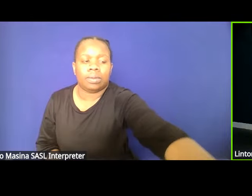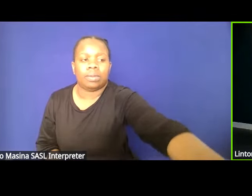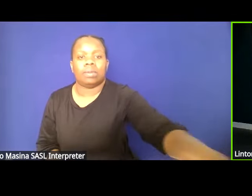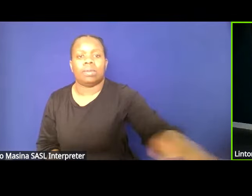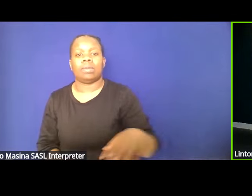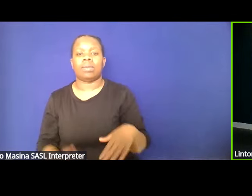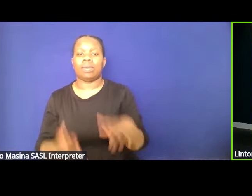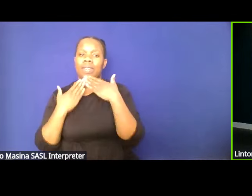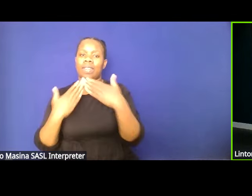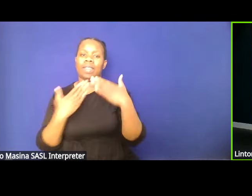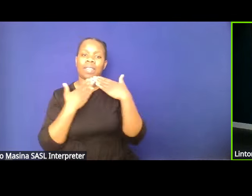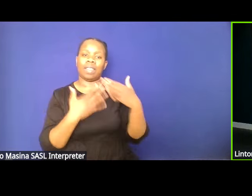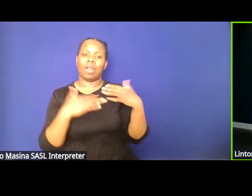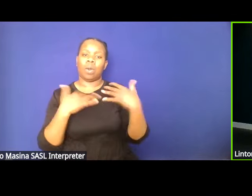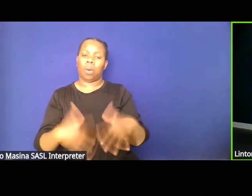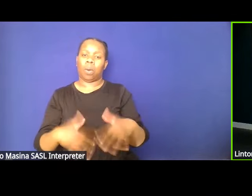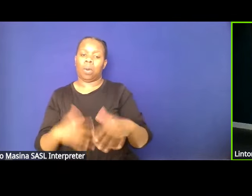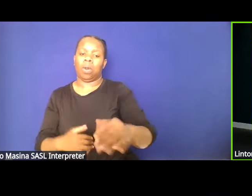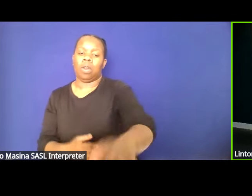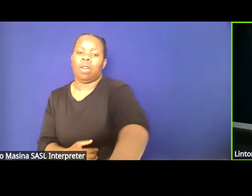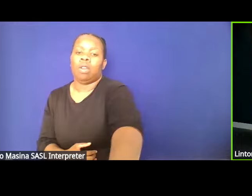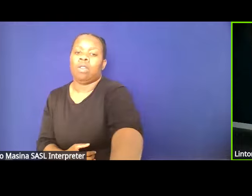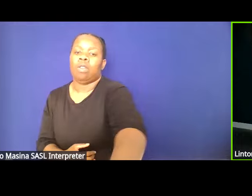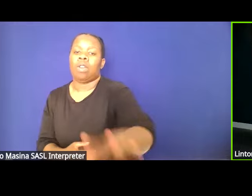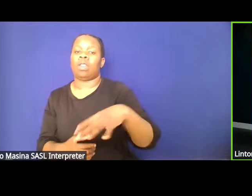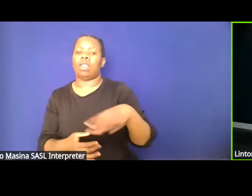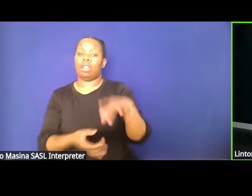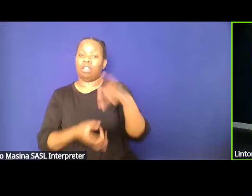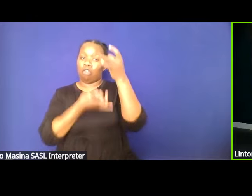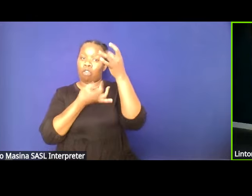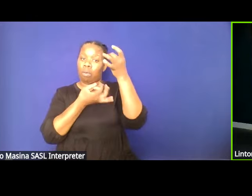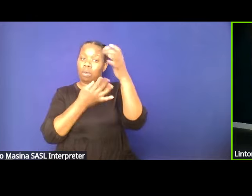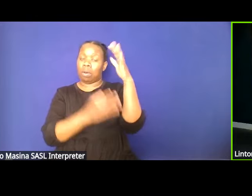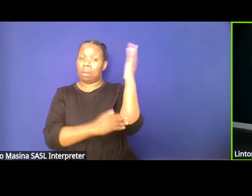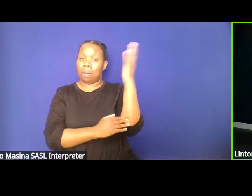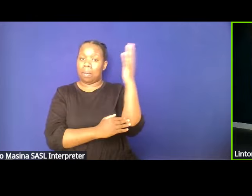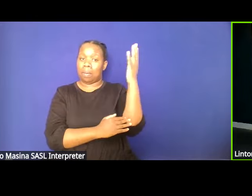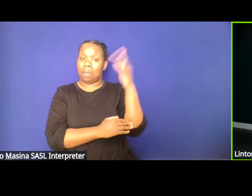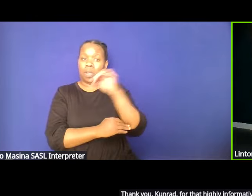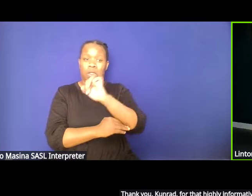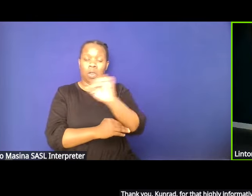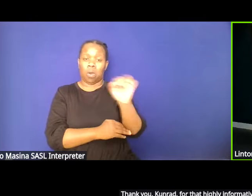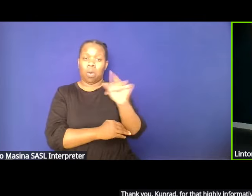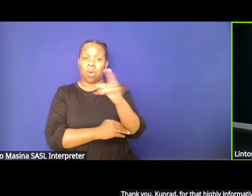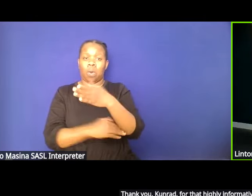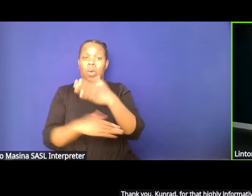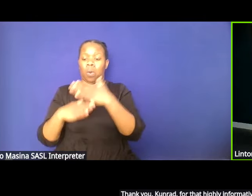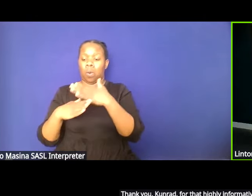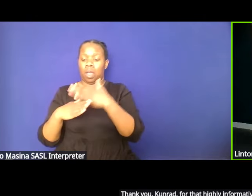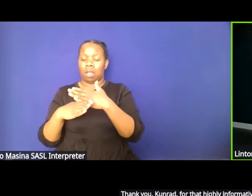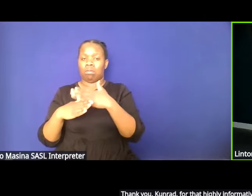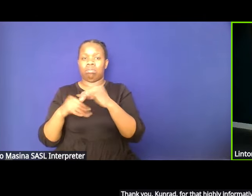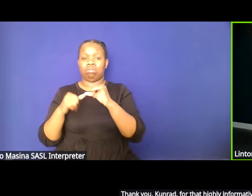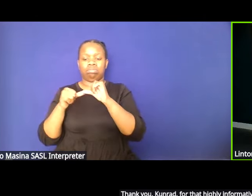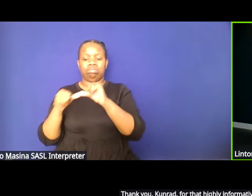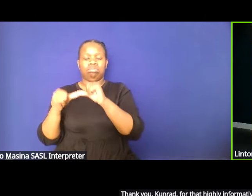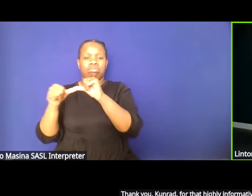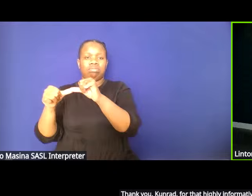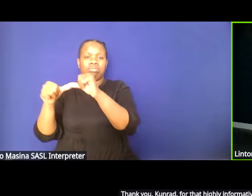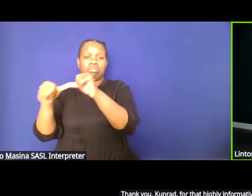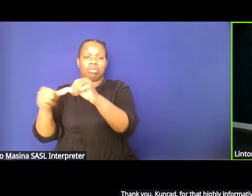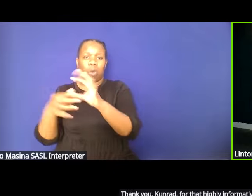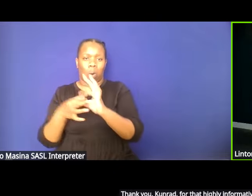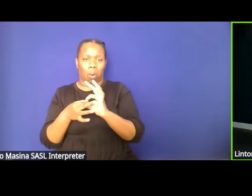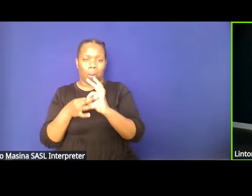Thank you, Koenraad, for that highly informative presentation. Your work is a testament of SARS's ongoing commitment to making